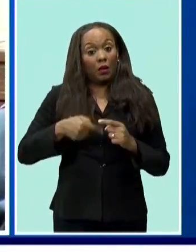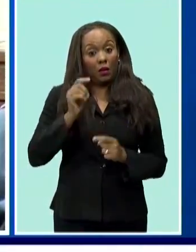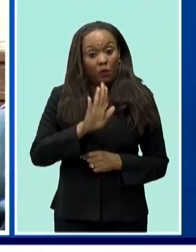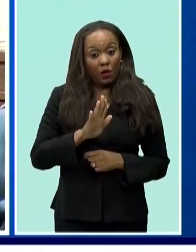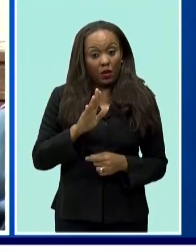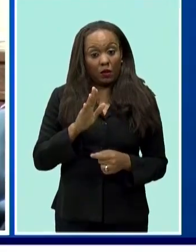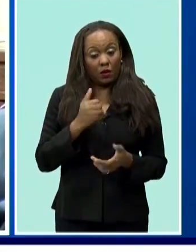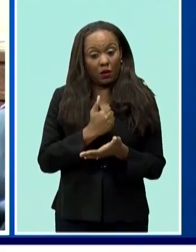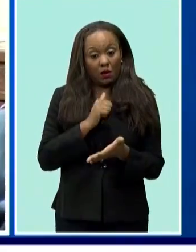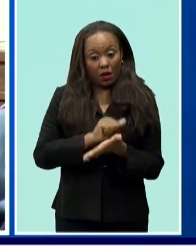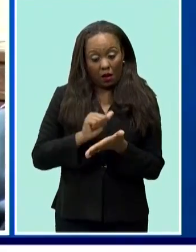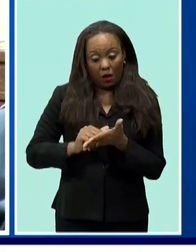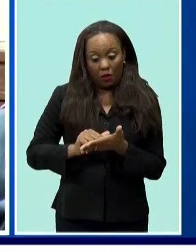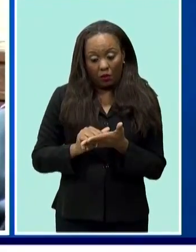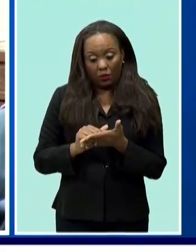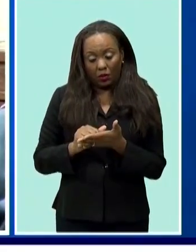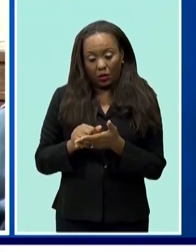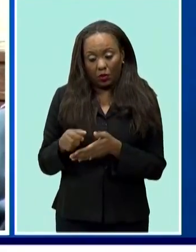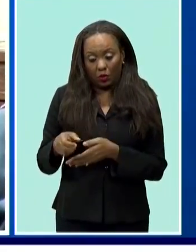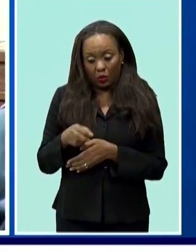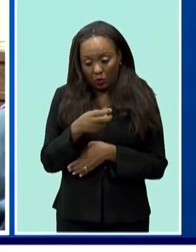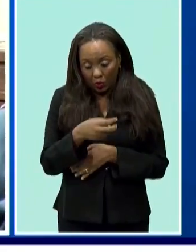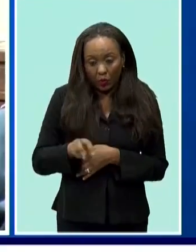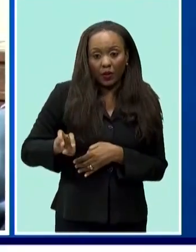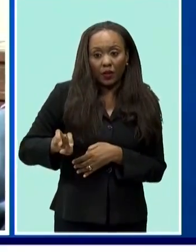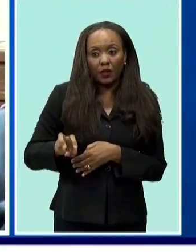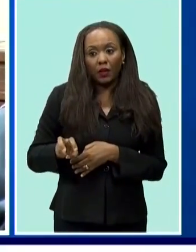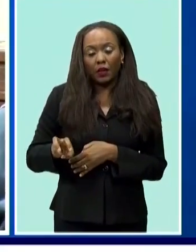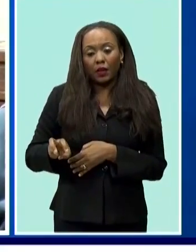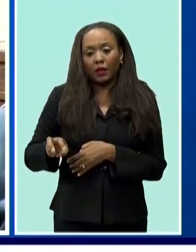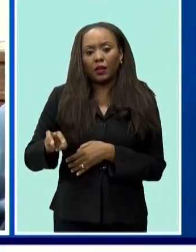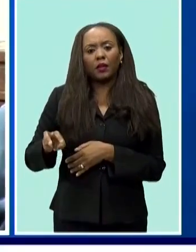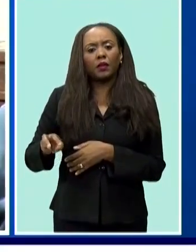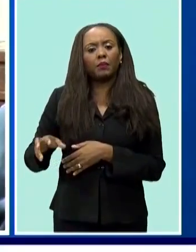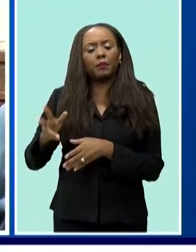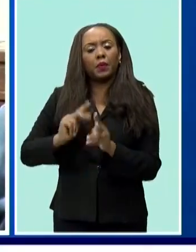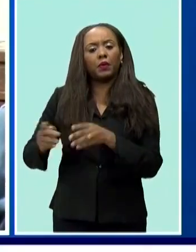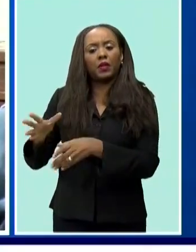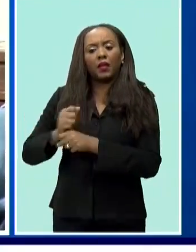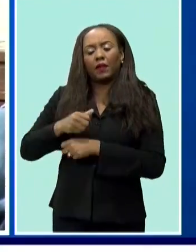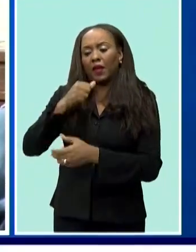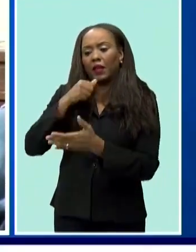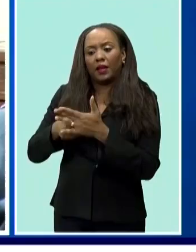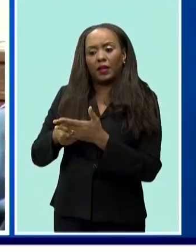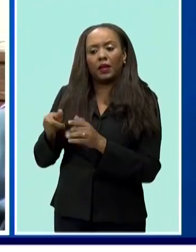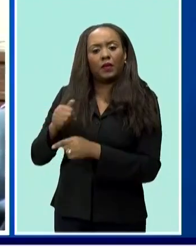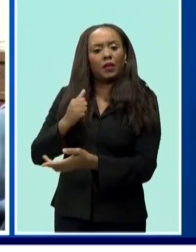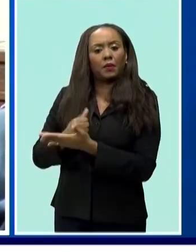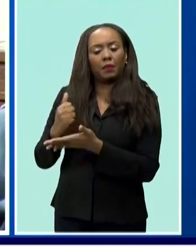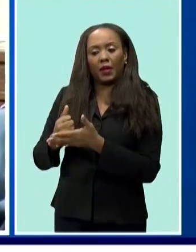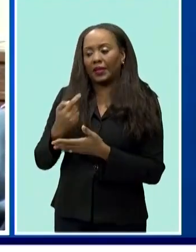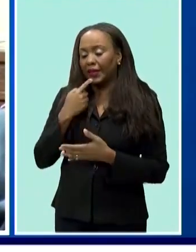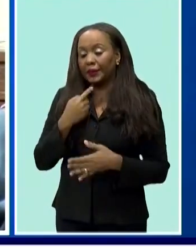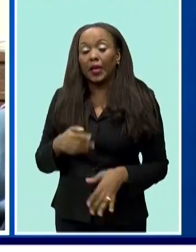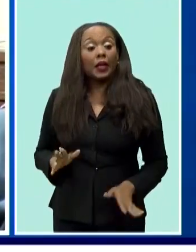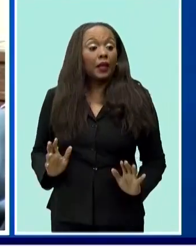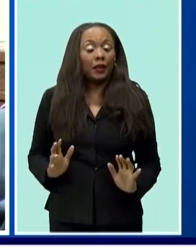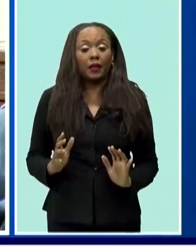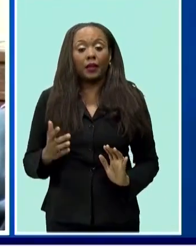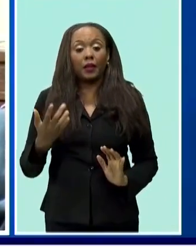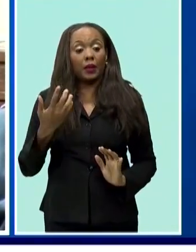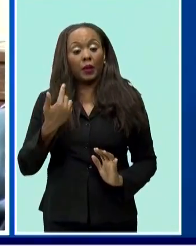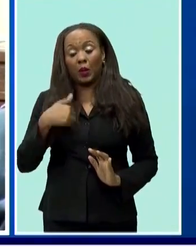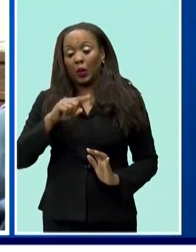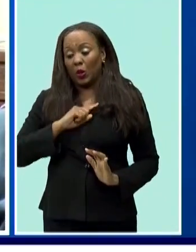bank, it's only a matter of time before you get a letter from that bank also saying that they will not be